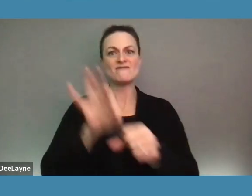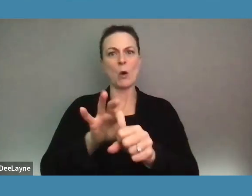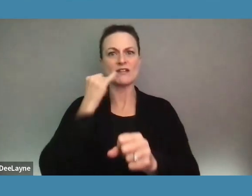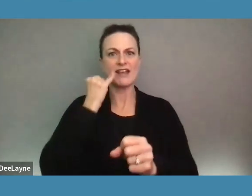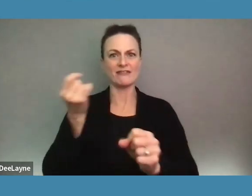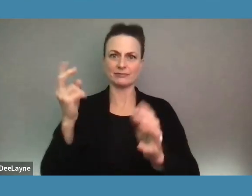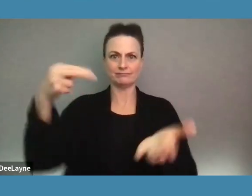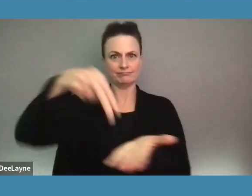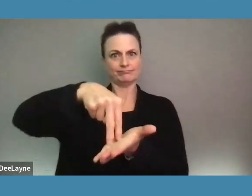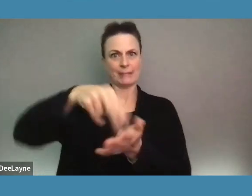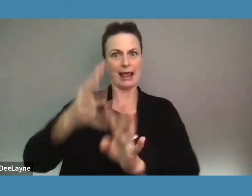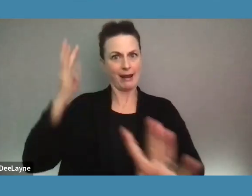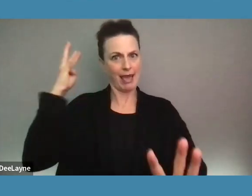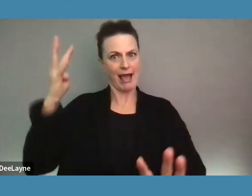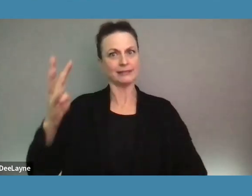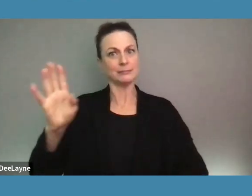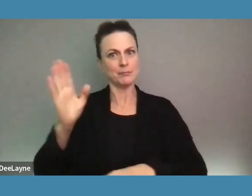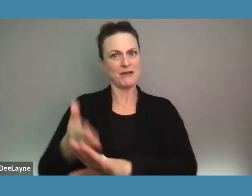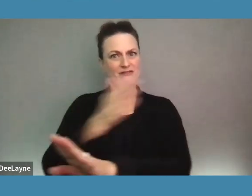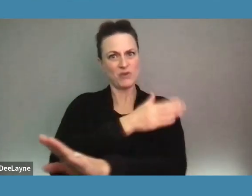time.